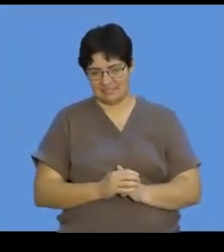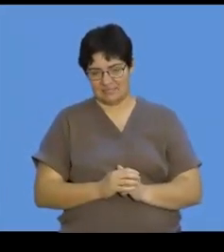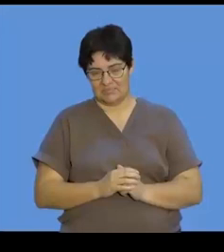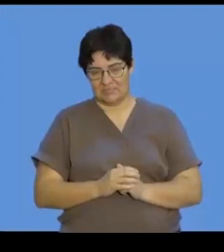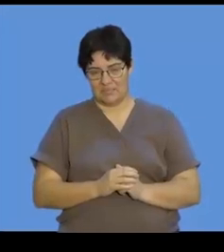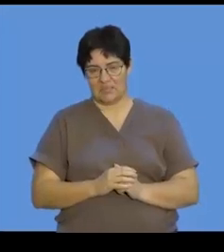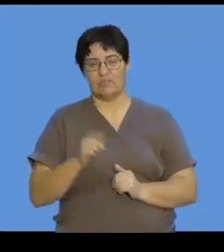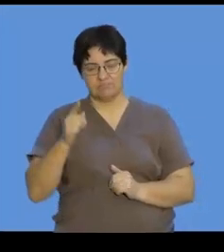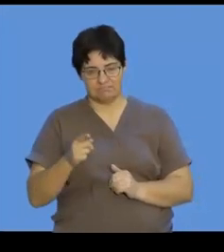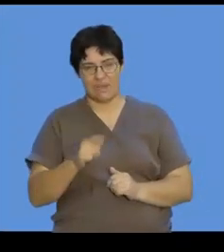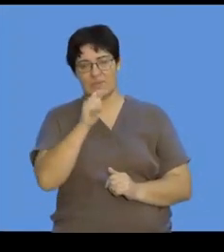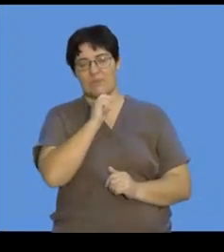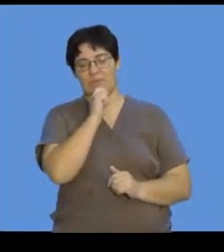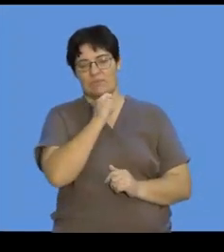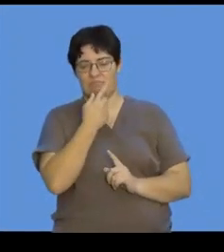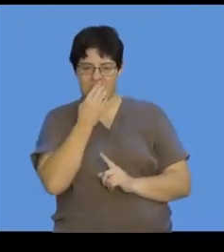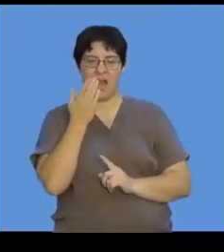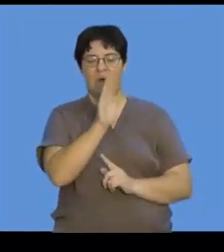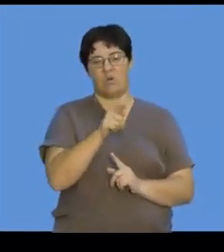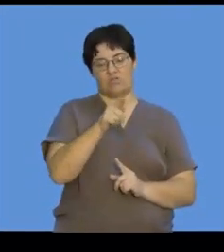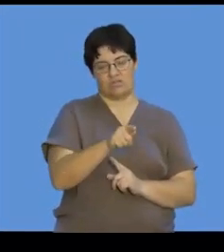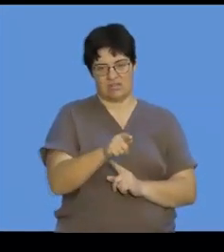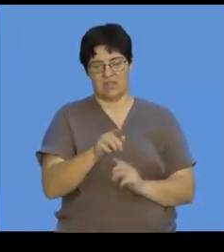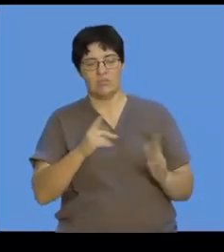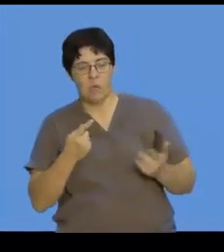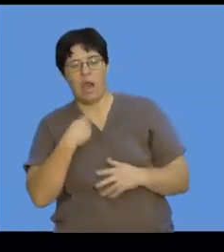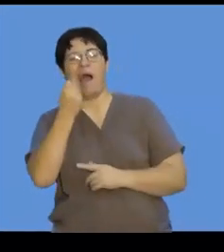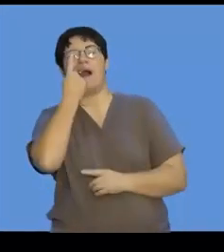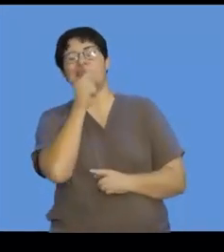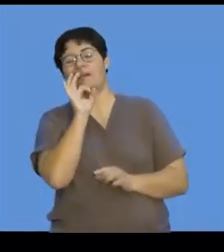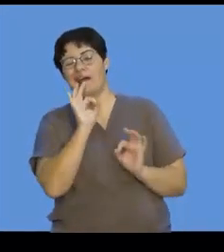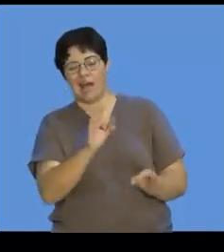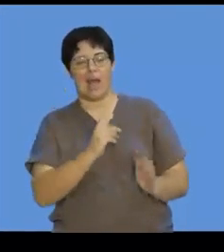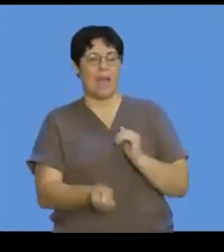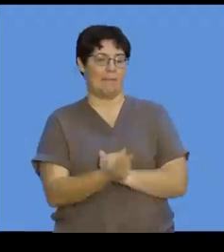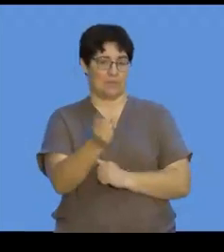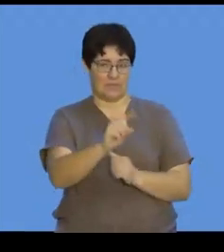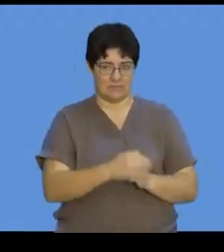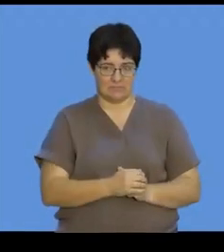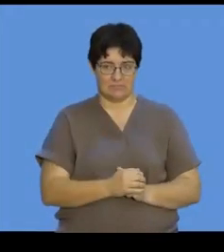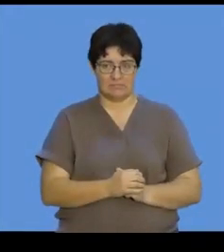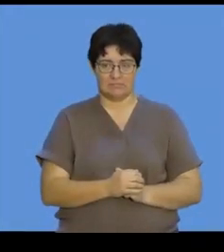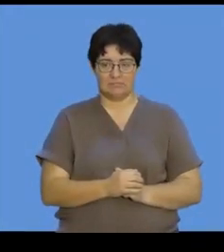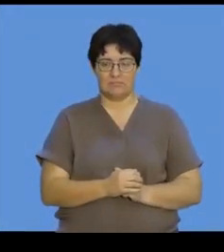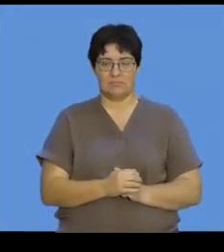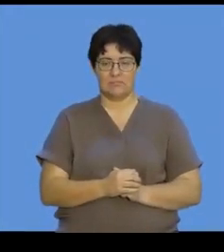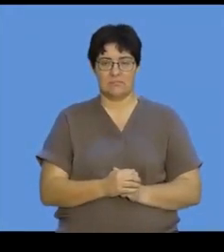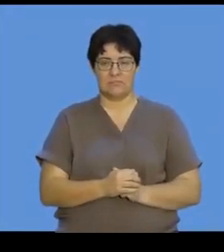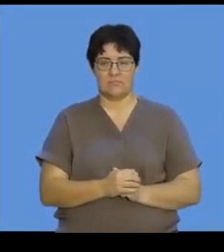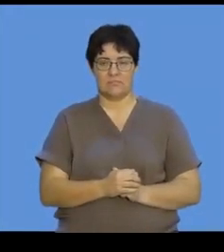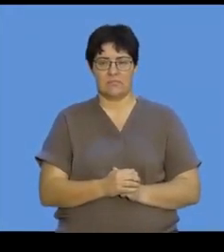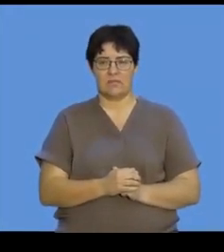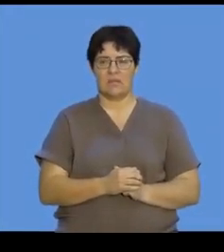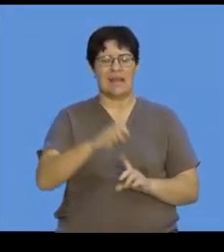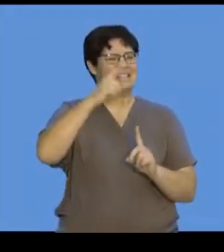to actually approach this and try to understand exactly what is happening, right? Okay, so temperature